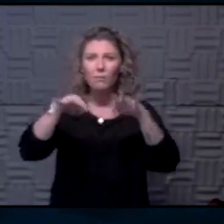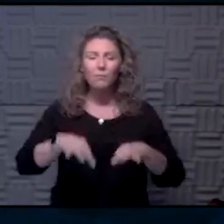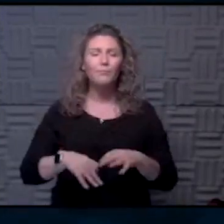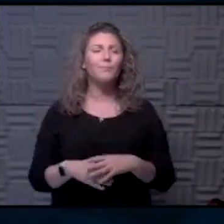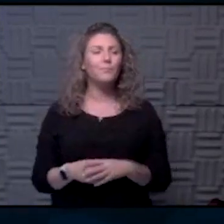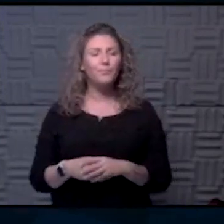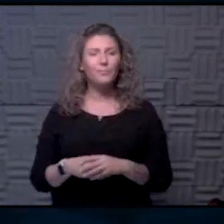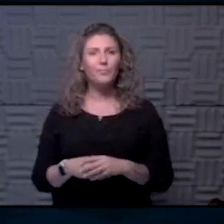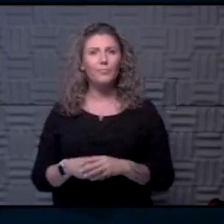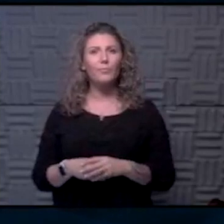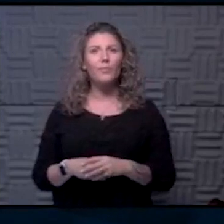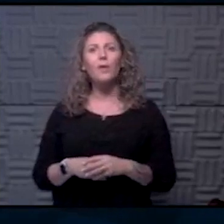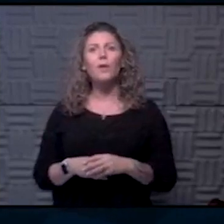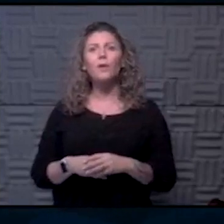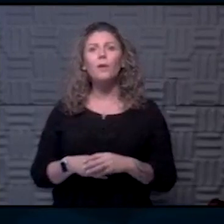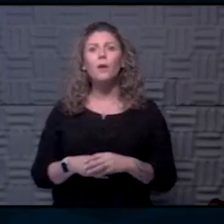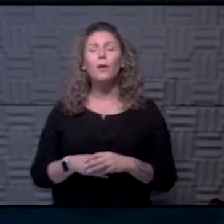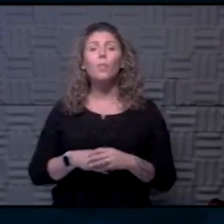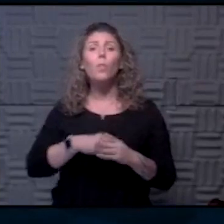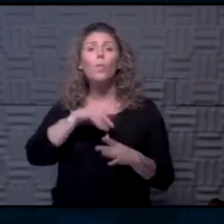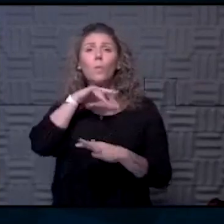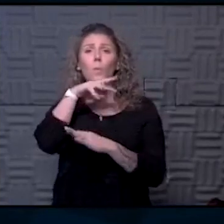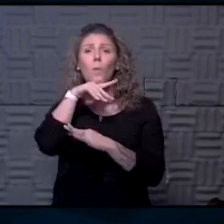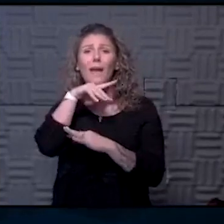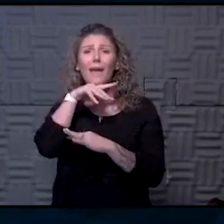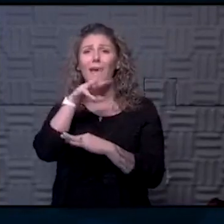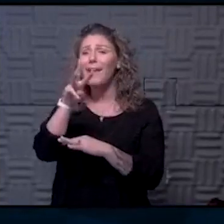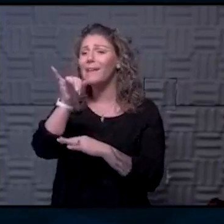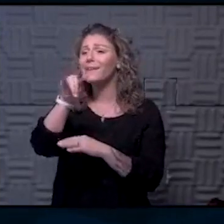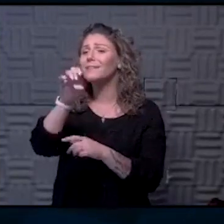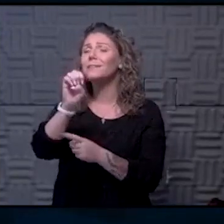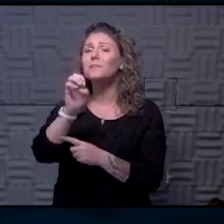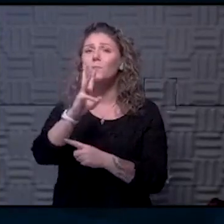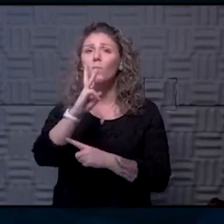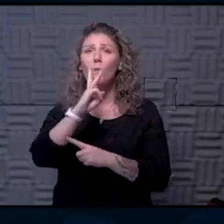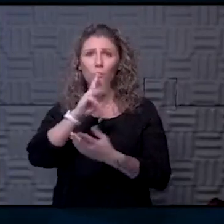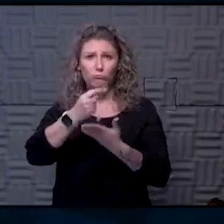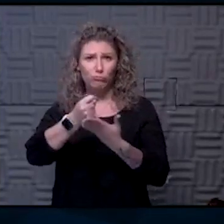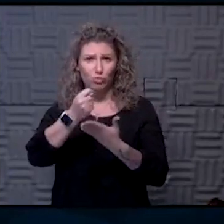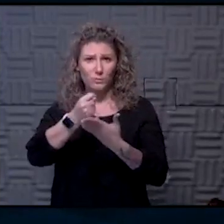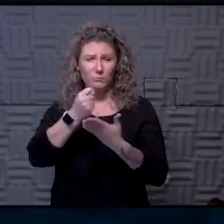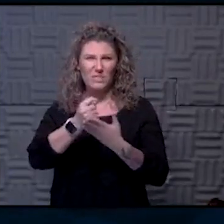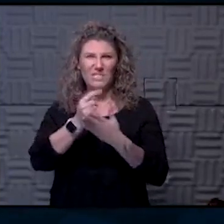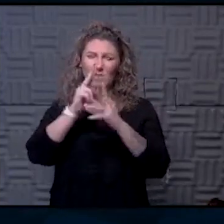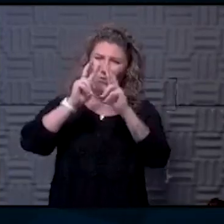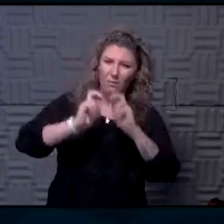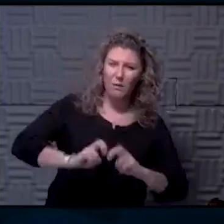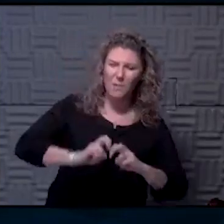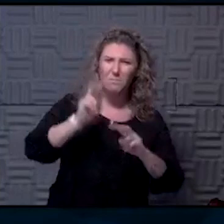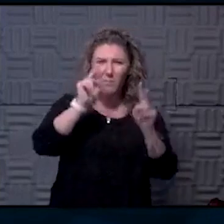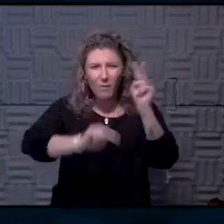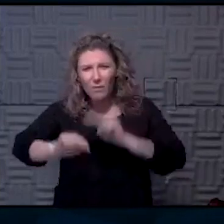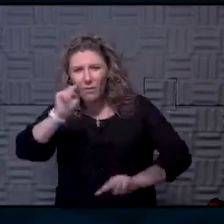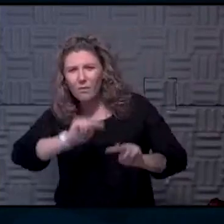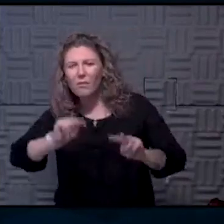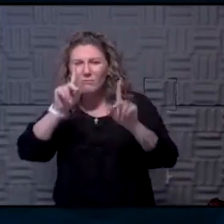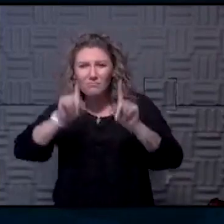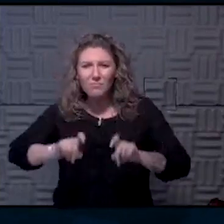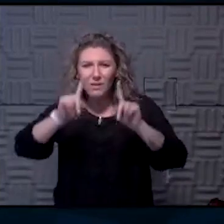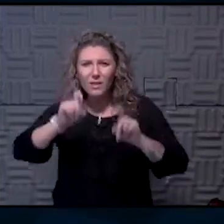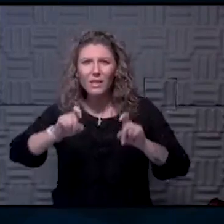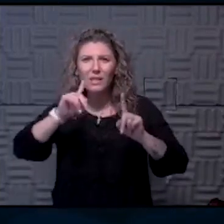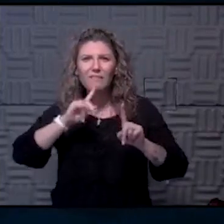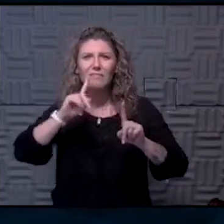that the wastewater treatment testing, so looking for the